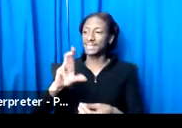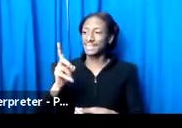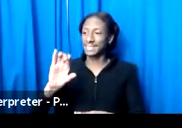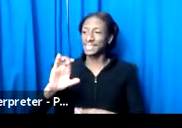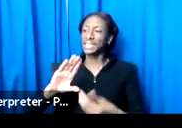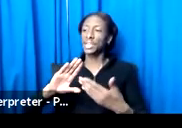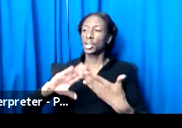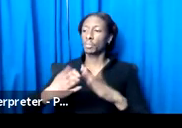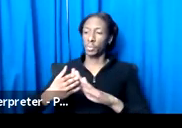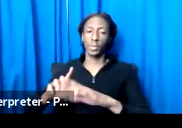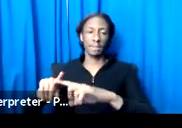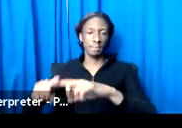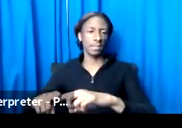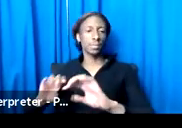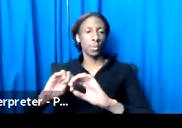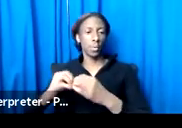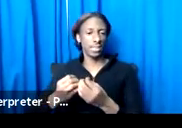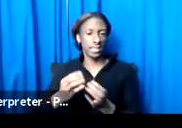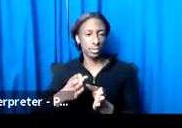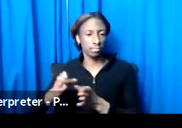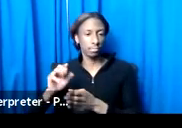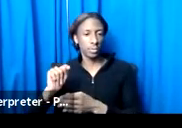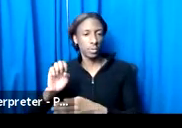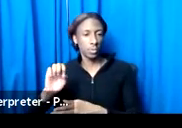Organization Toolkit. Next slide.